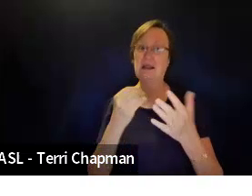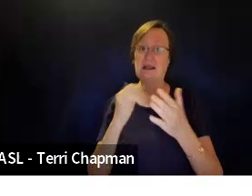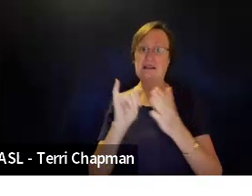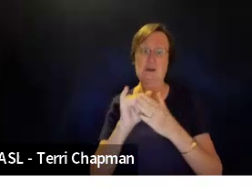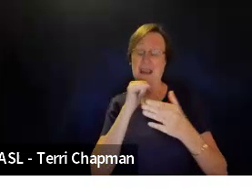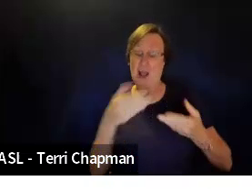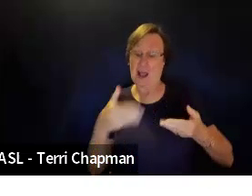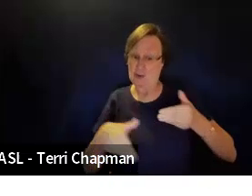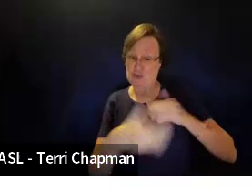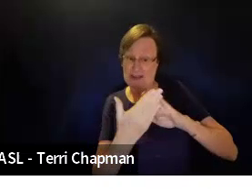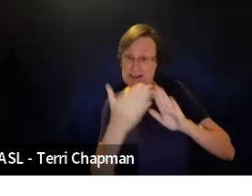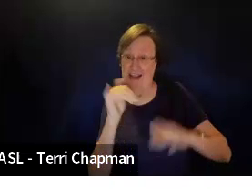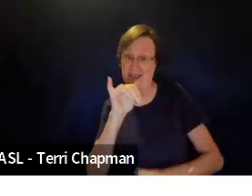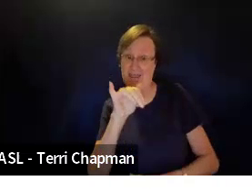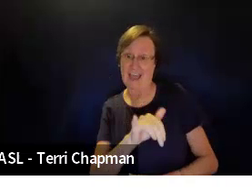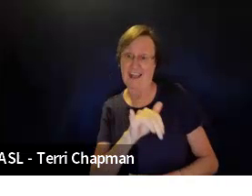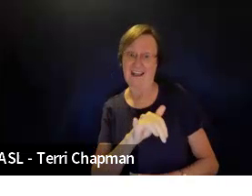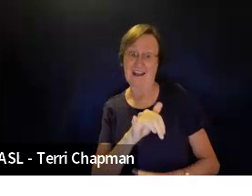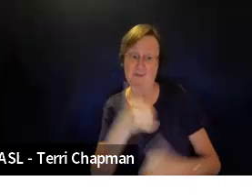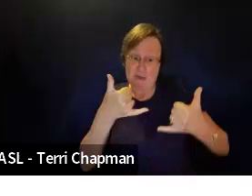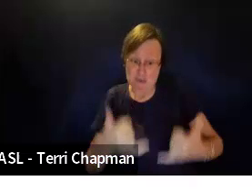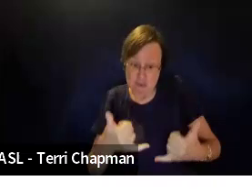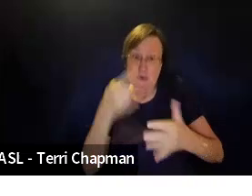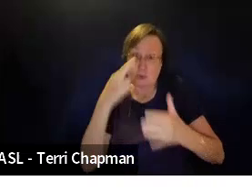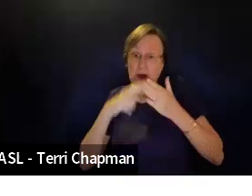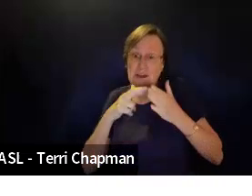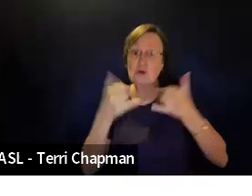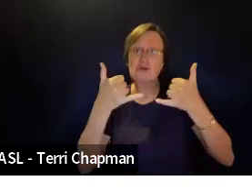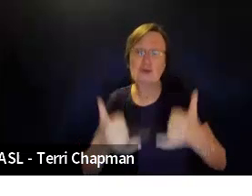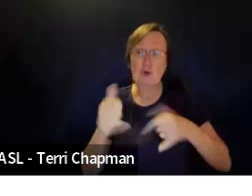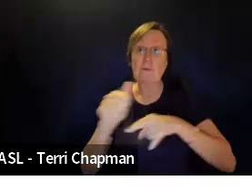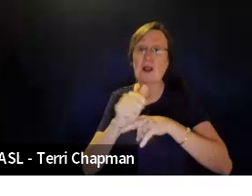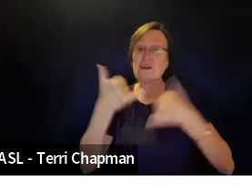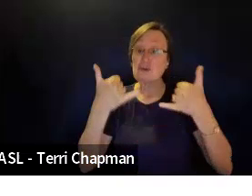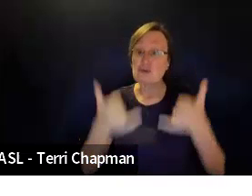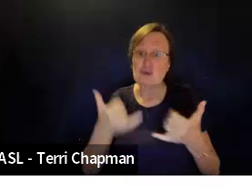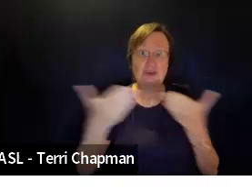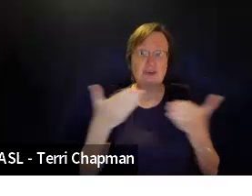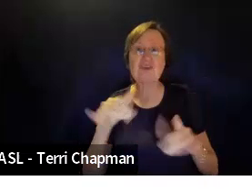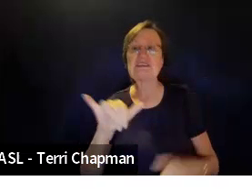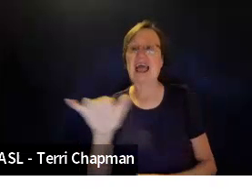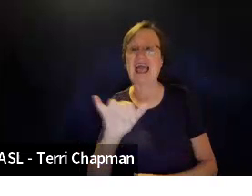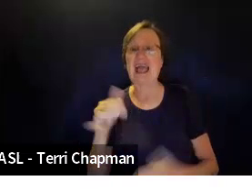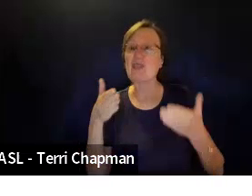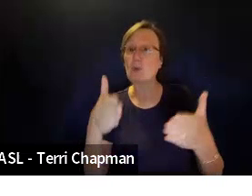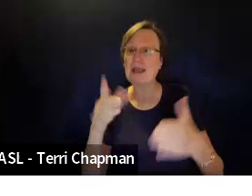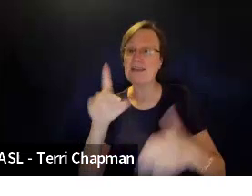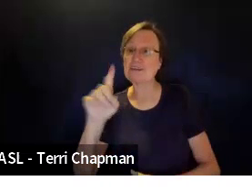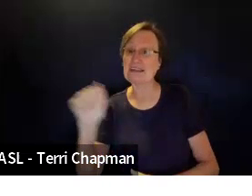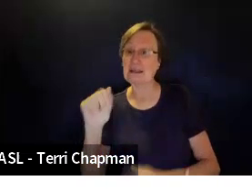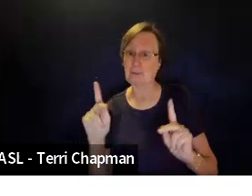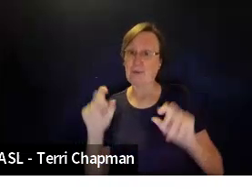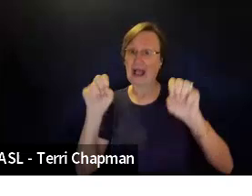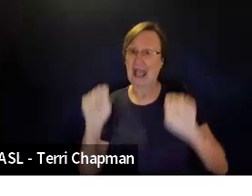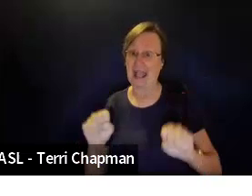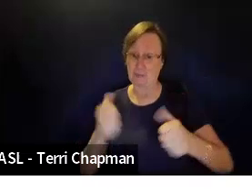inadequacies of current research, of current practice, of current services, and of the ways in which disabled people are able to